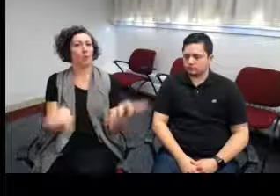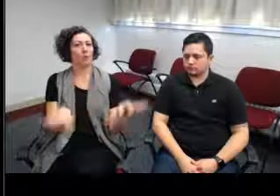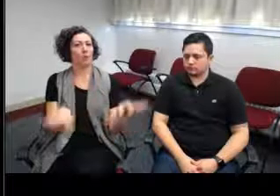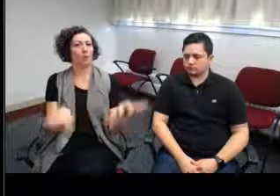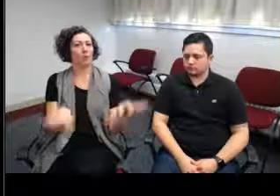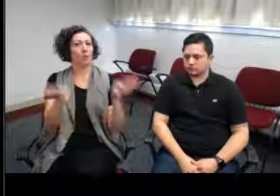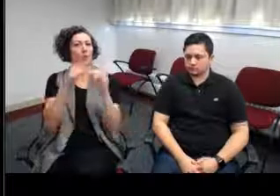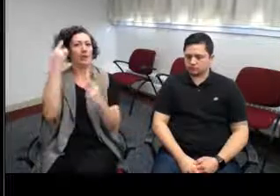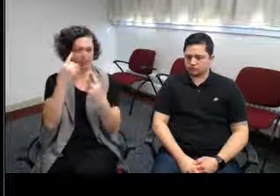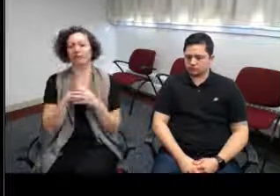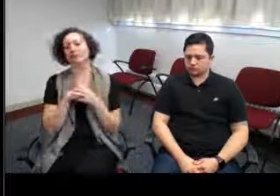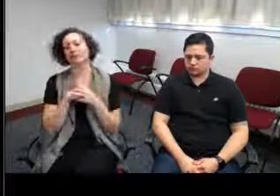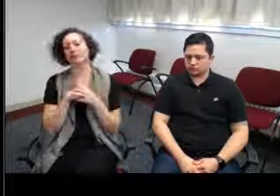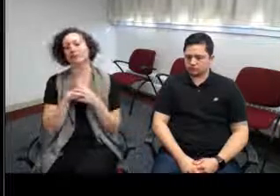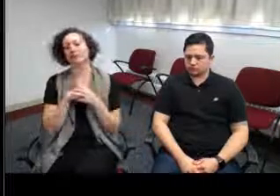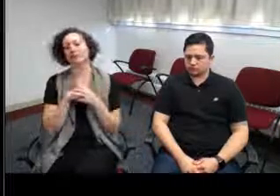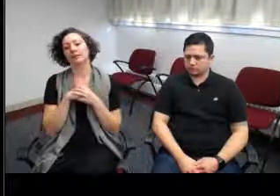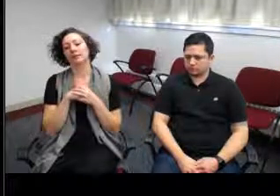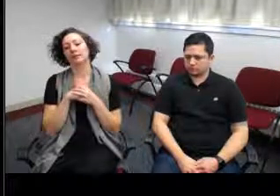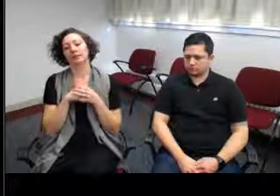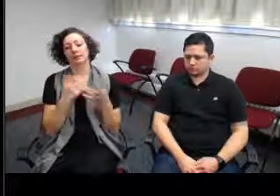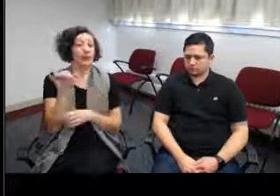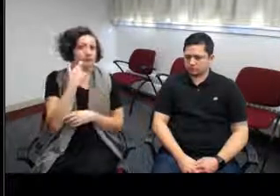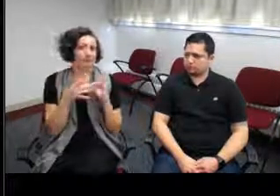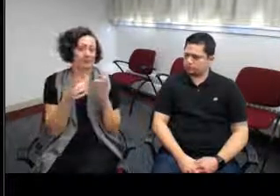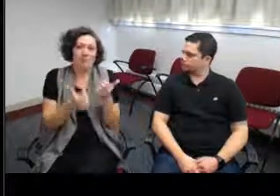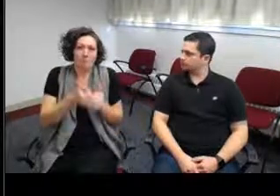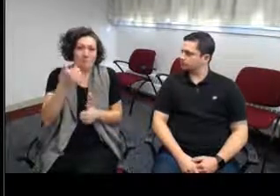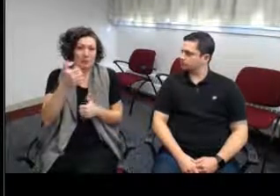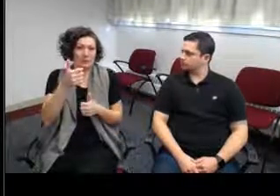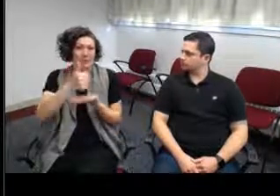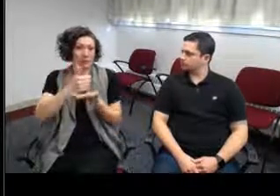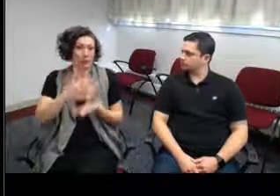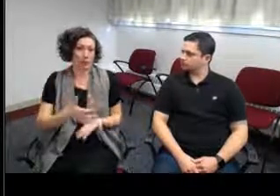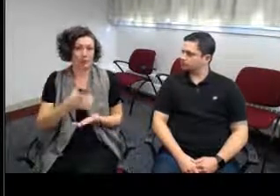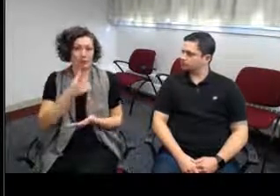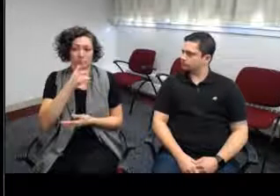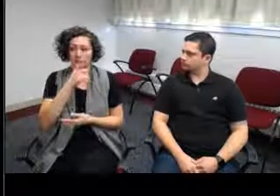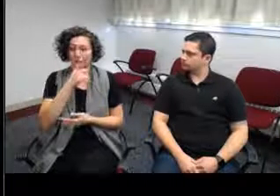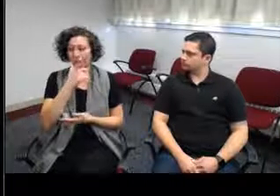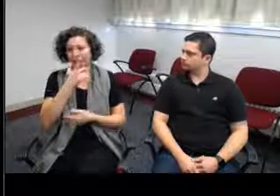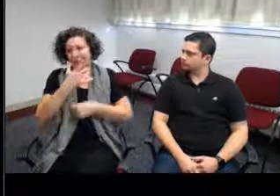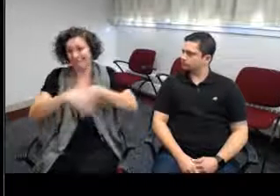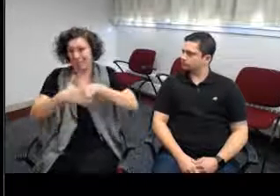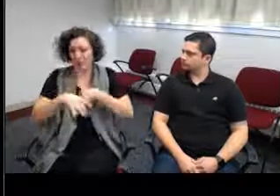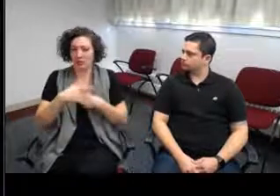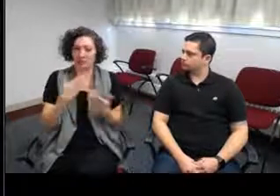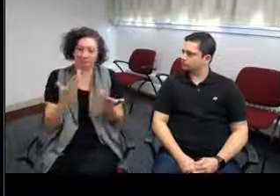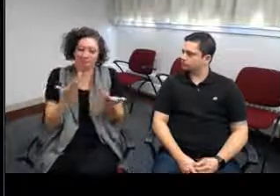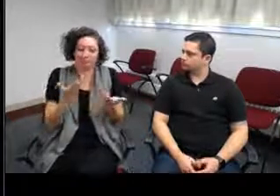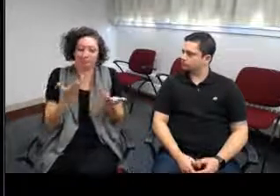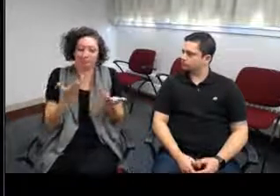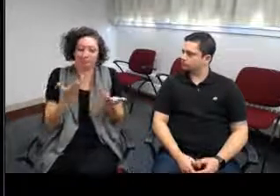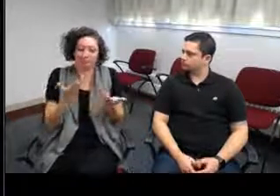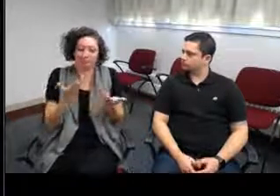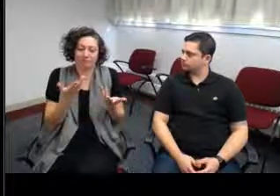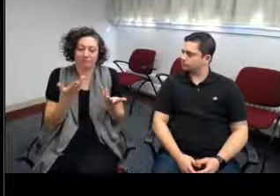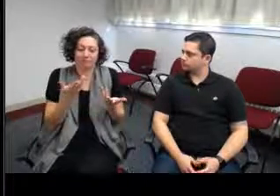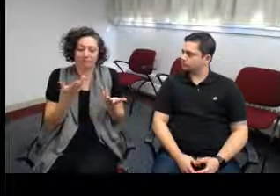Another important consideration, like I just said that most therapists who